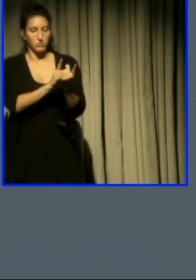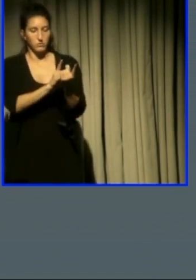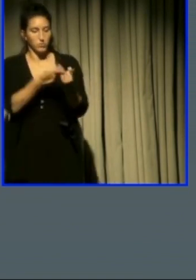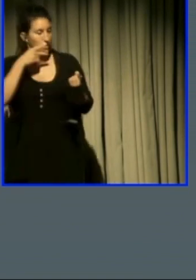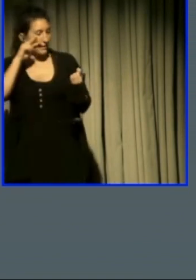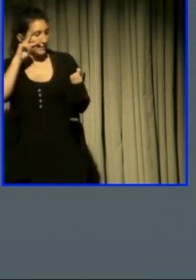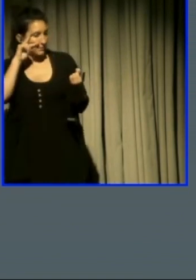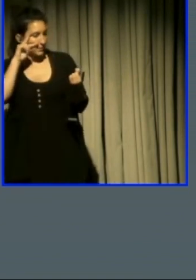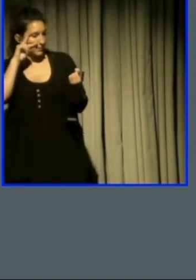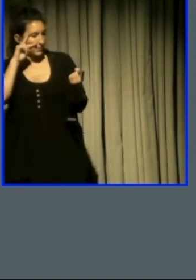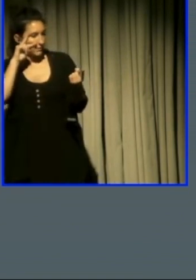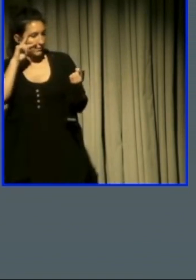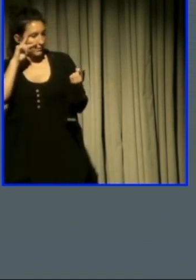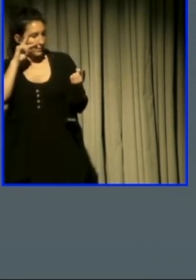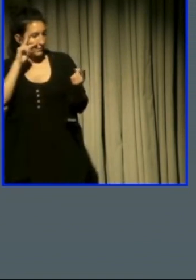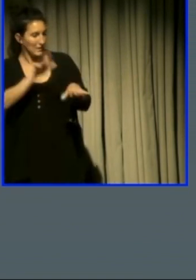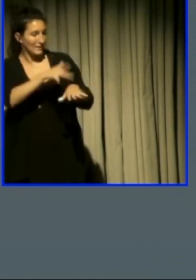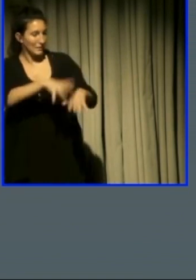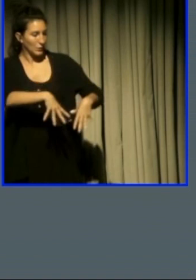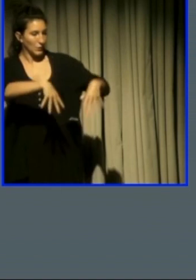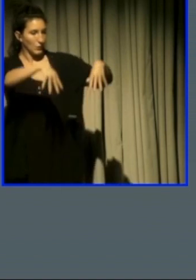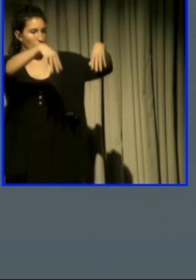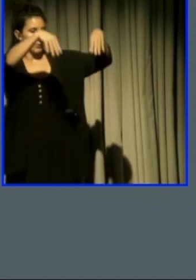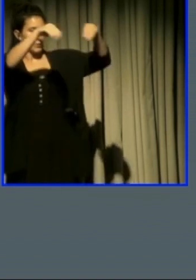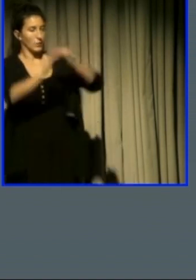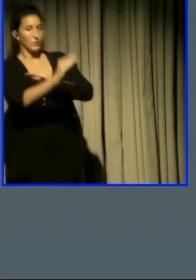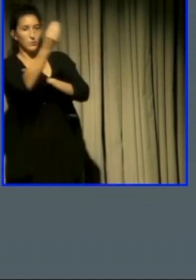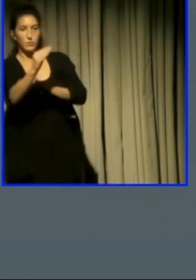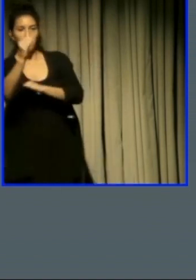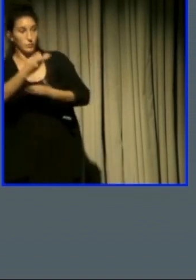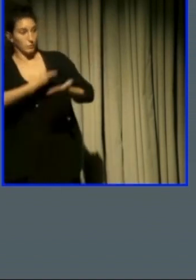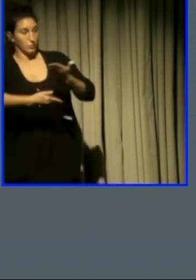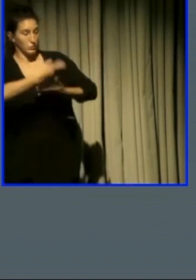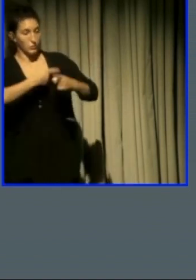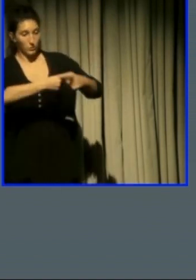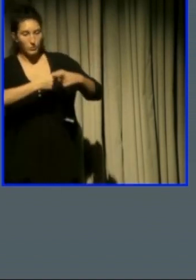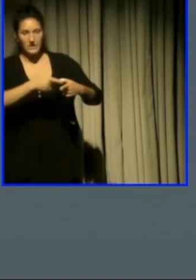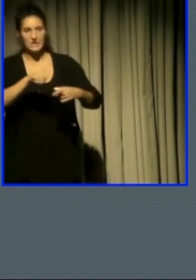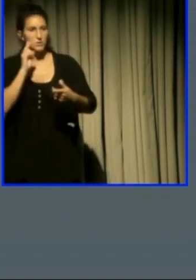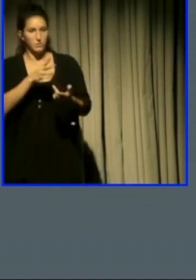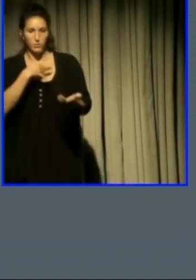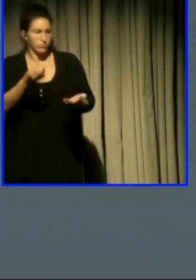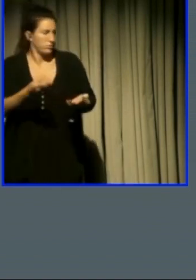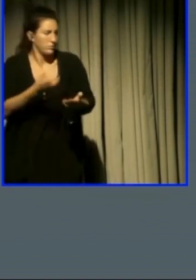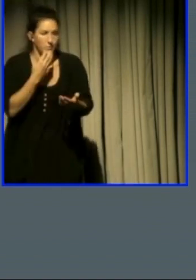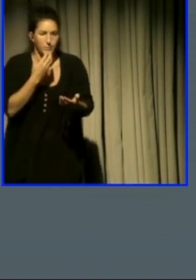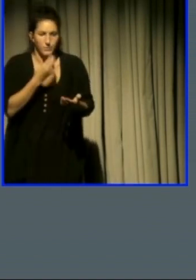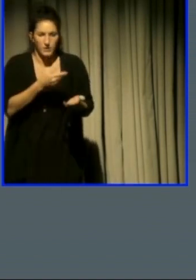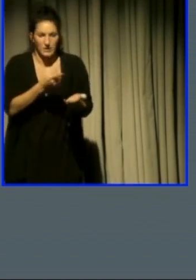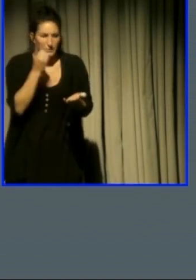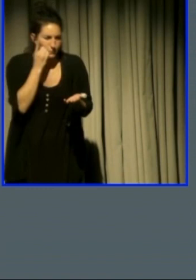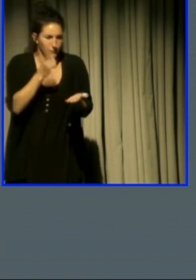And you're able to do that on multiple devices, because again, you don't want to feel like you're confined to using